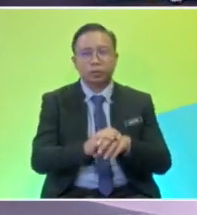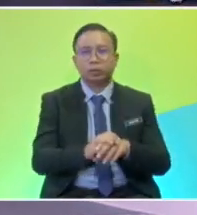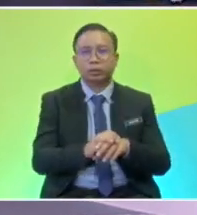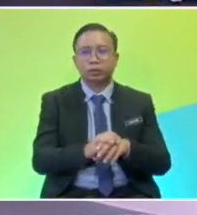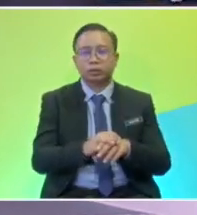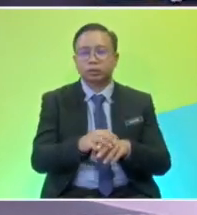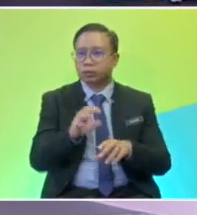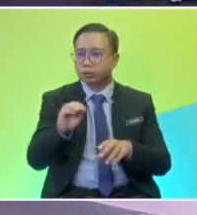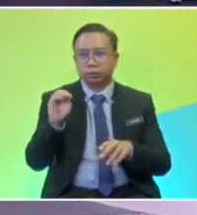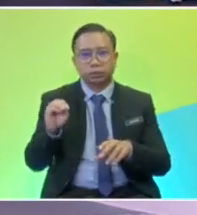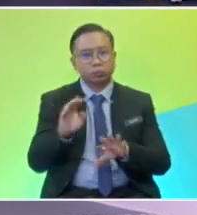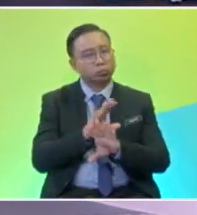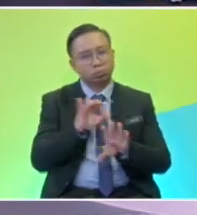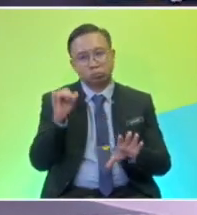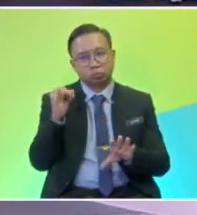don't have